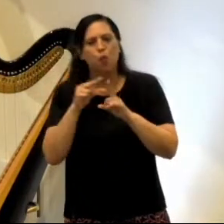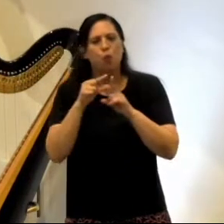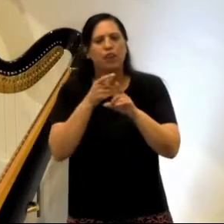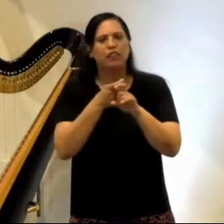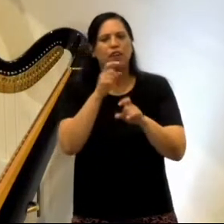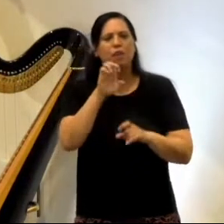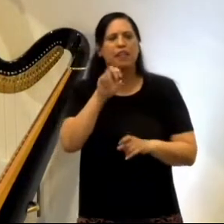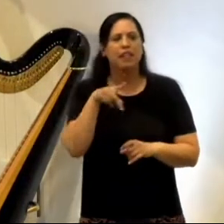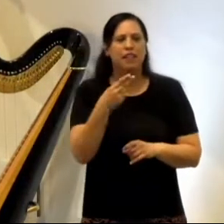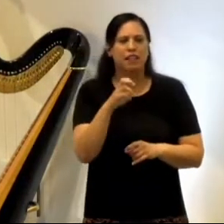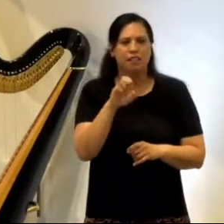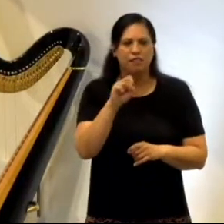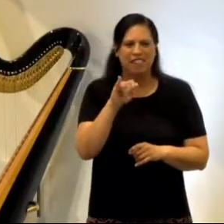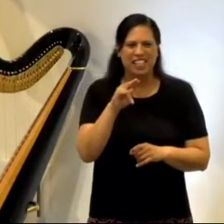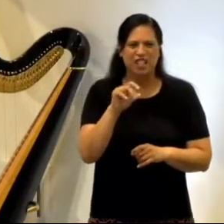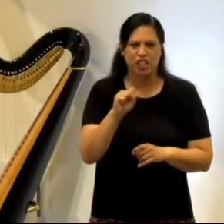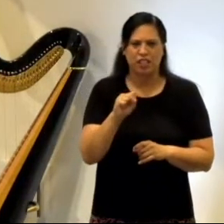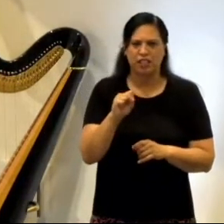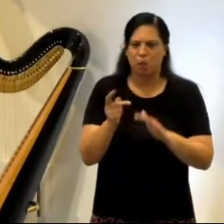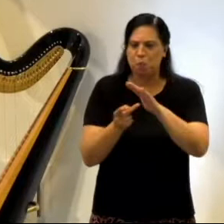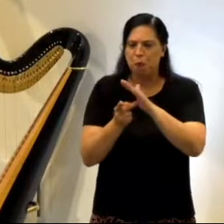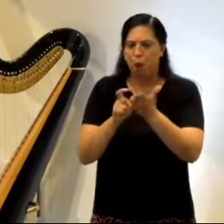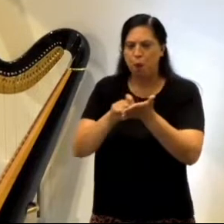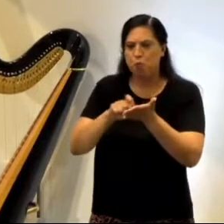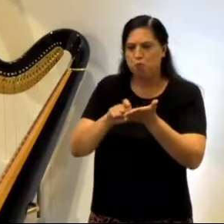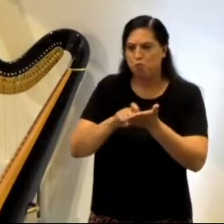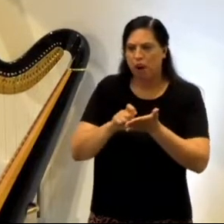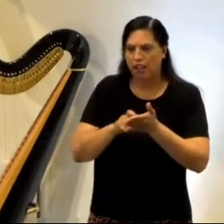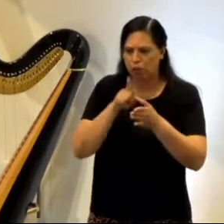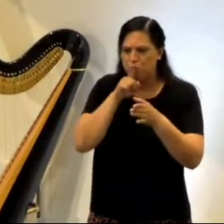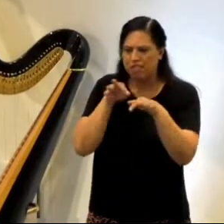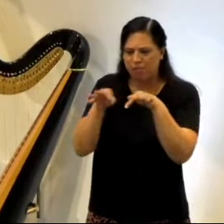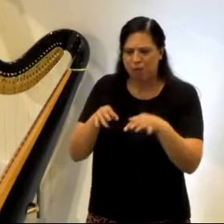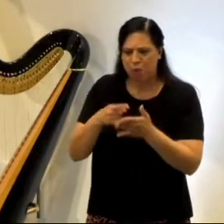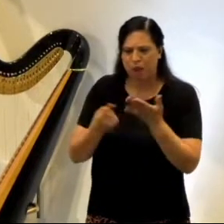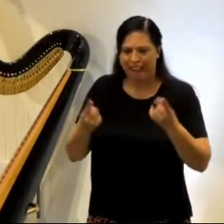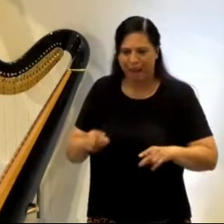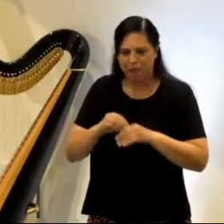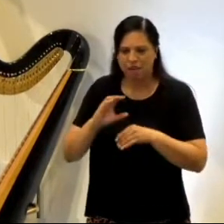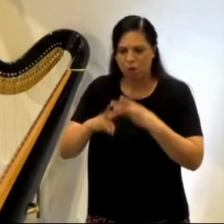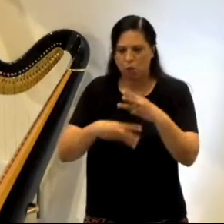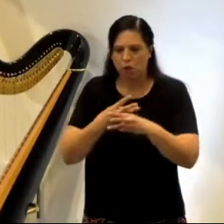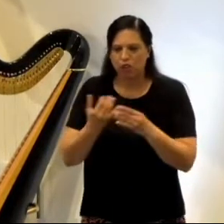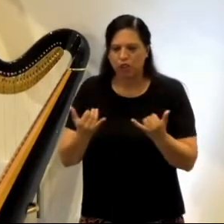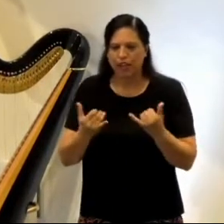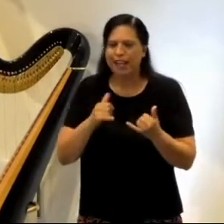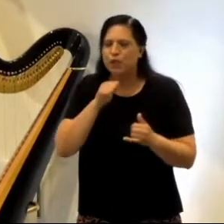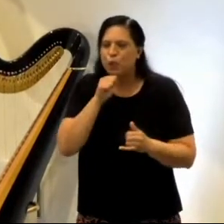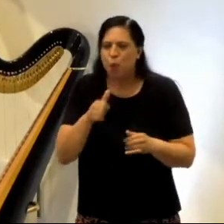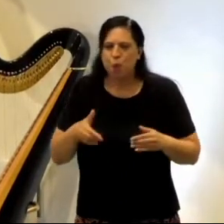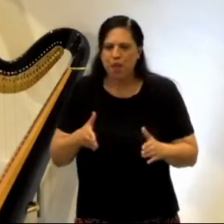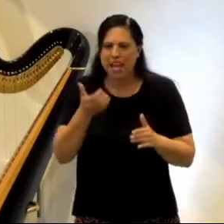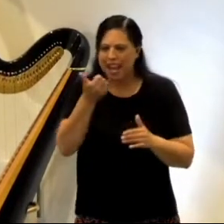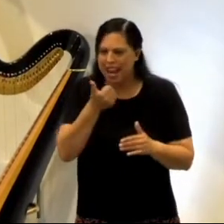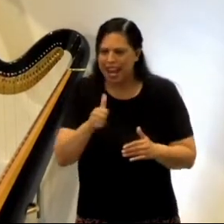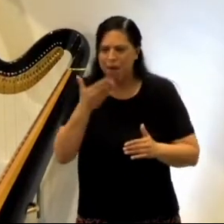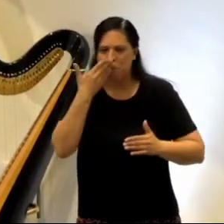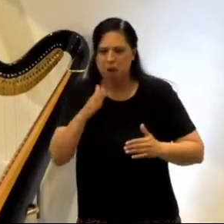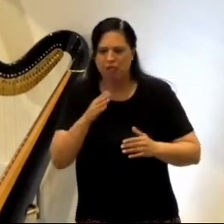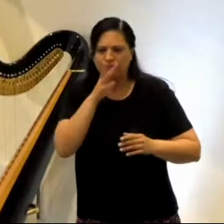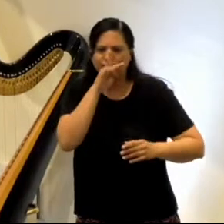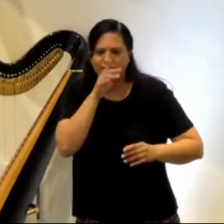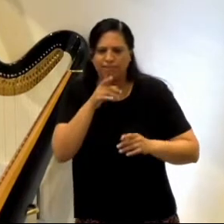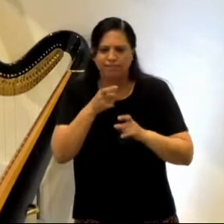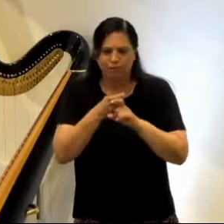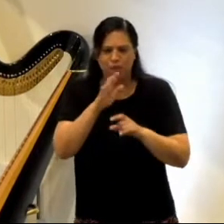writes, seem to really describe a lot of what's happening in our world today. He says, "Do not let any unwholesome talk come out of your mouths, but only